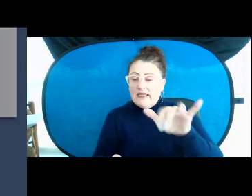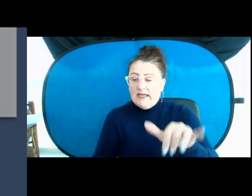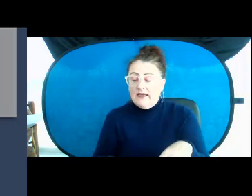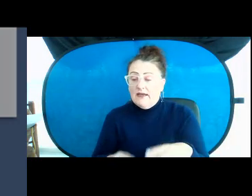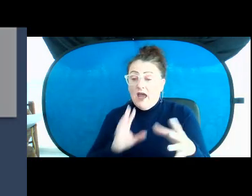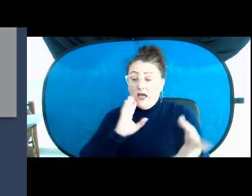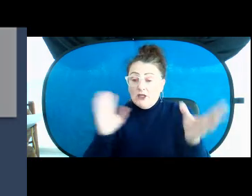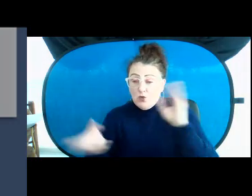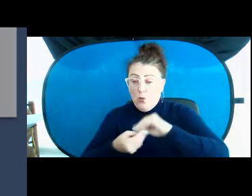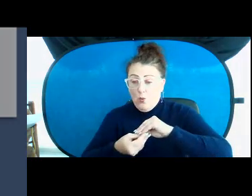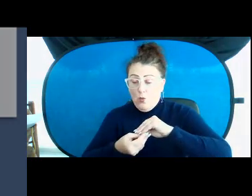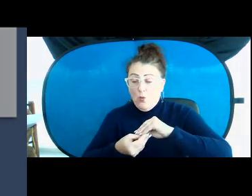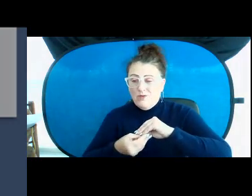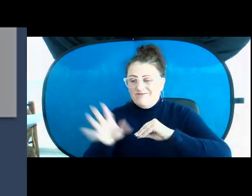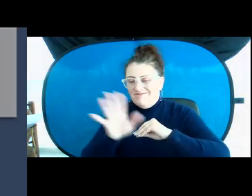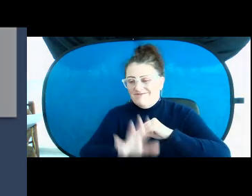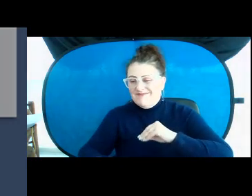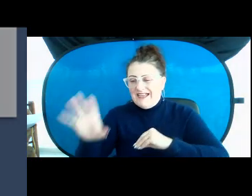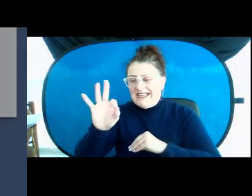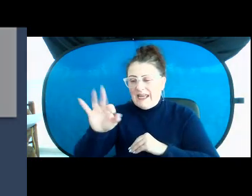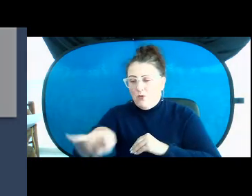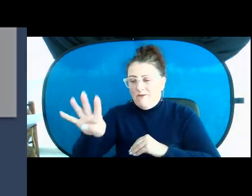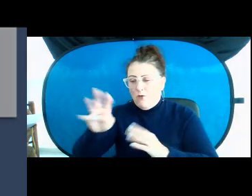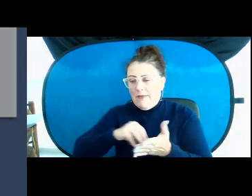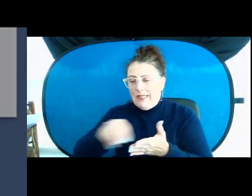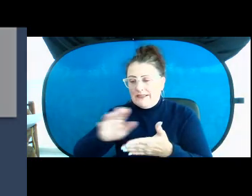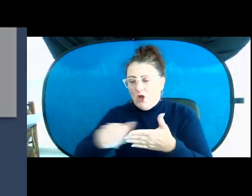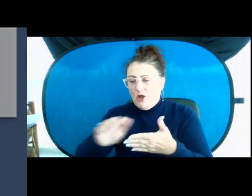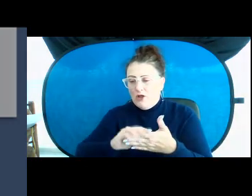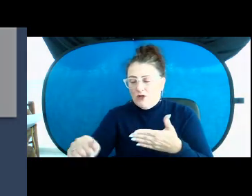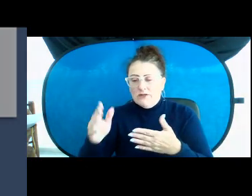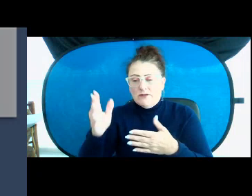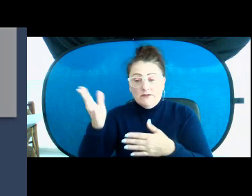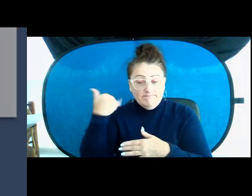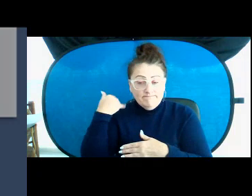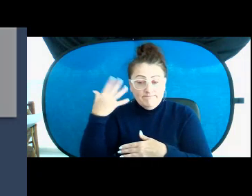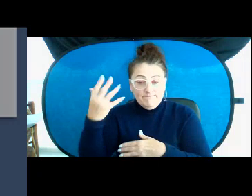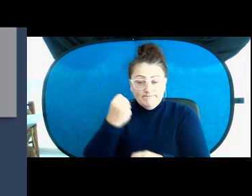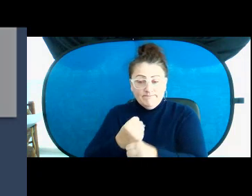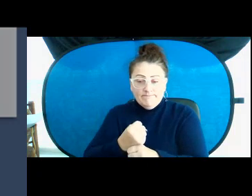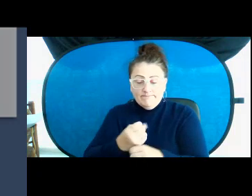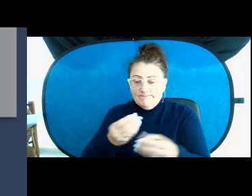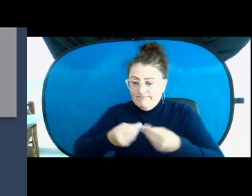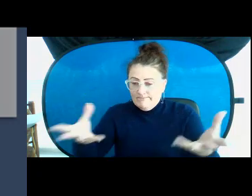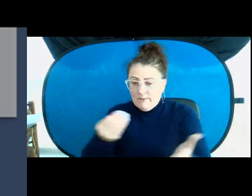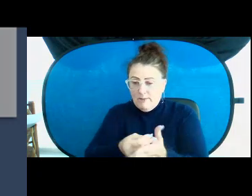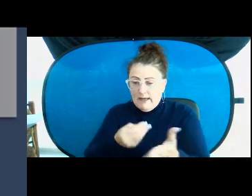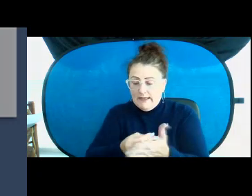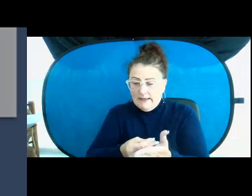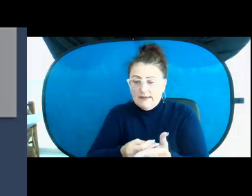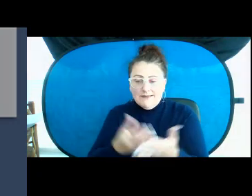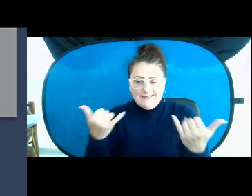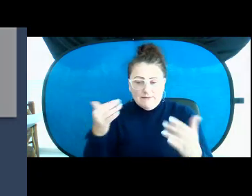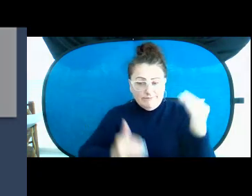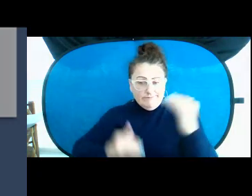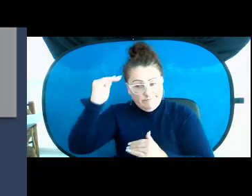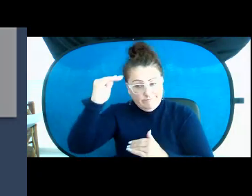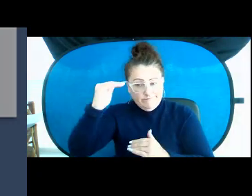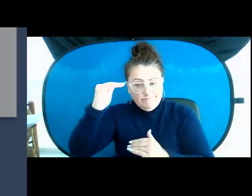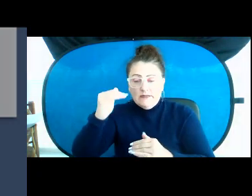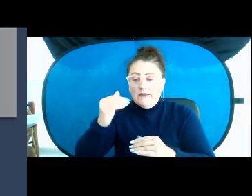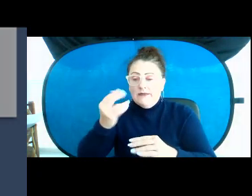totaled approximately $9.4 million over the previously allocated amounts for these phases. These increases do